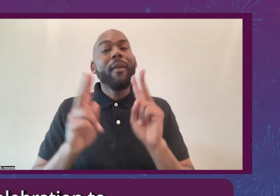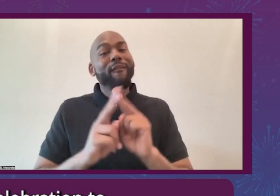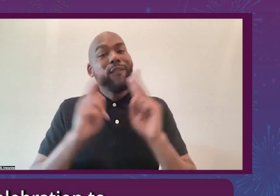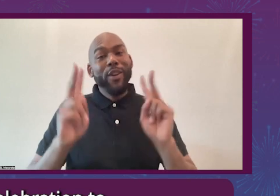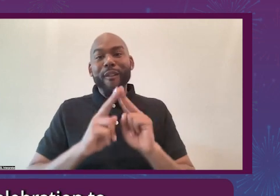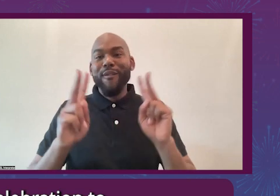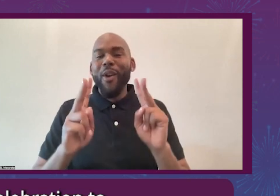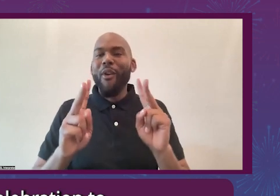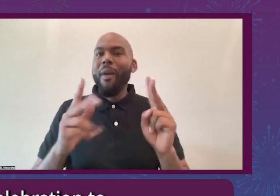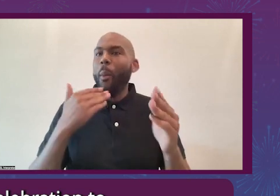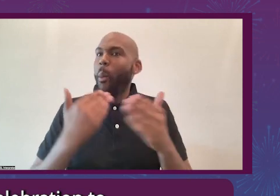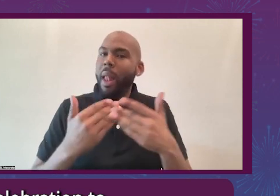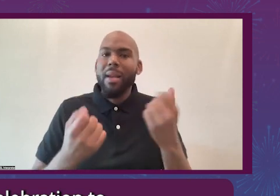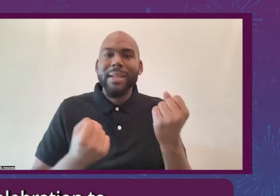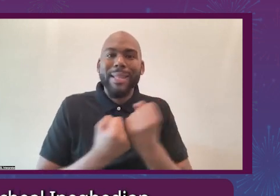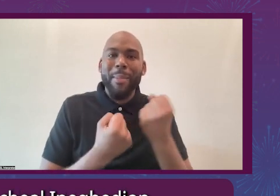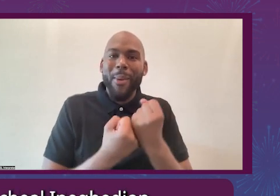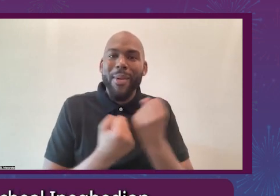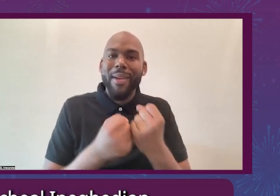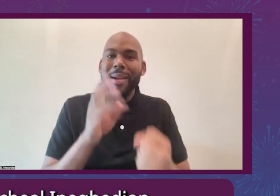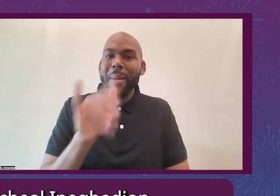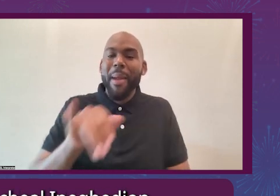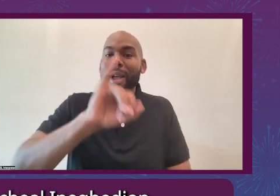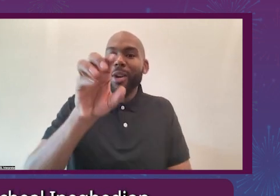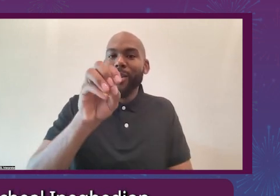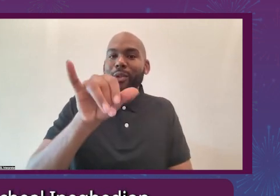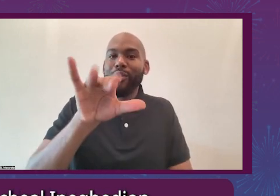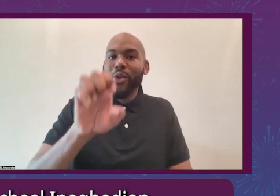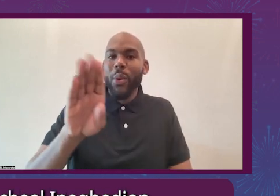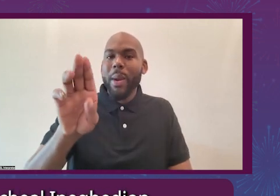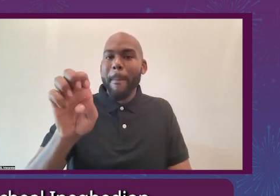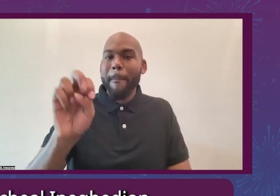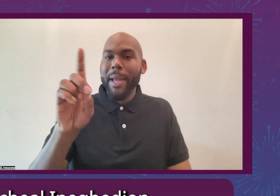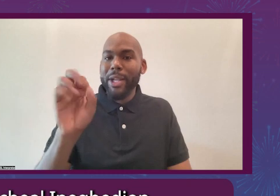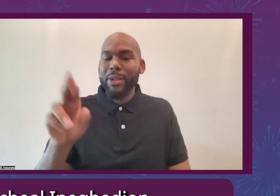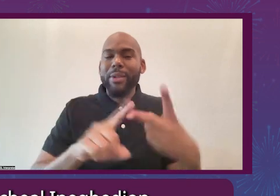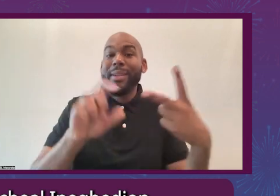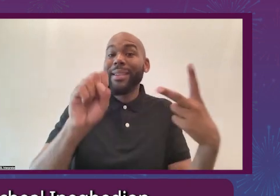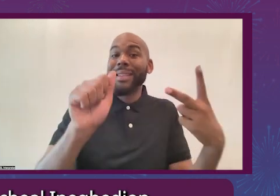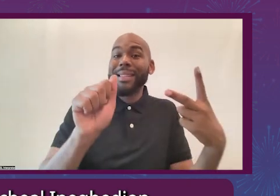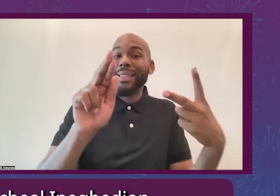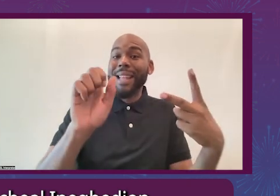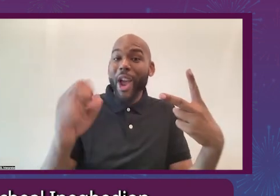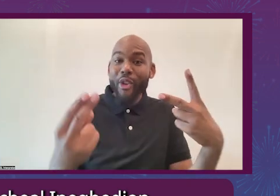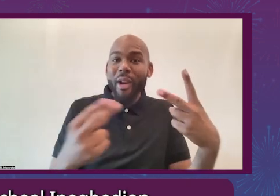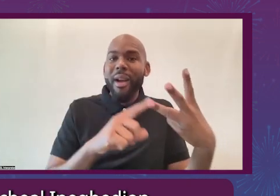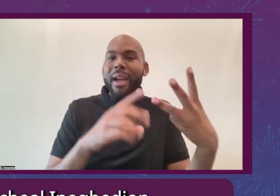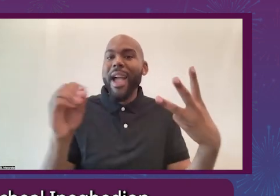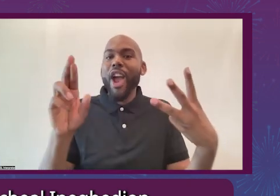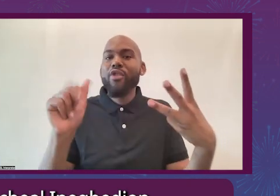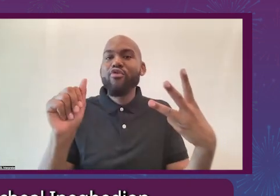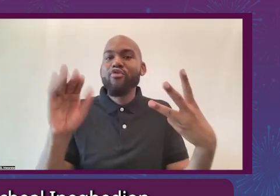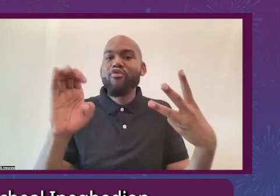very well supported by Joyce Bender, Sarah Storelli, and